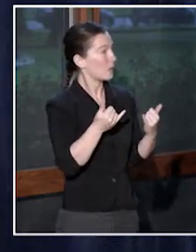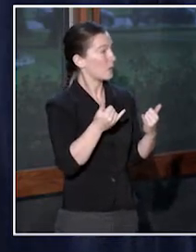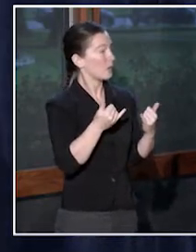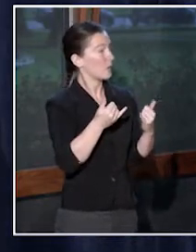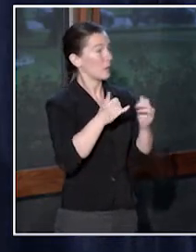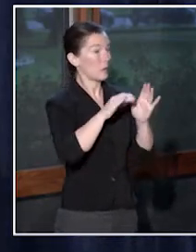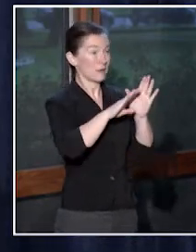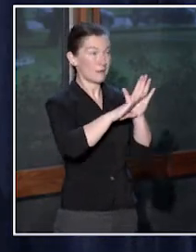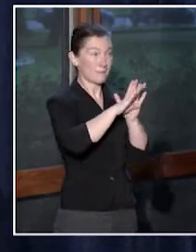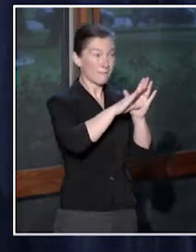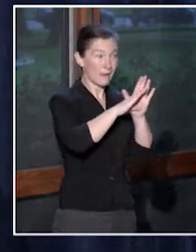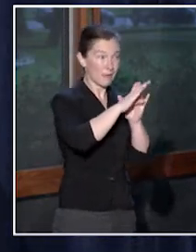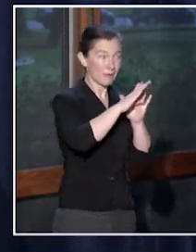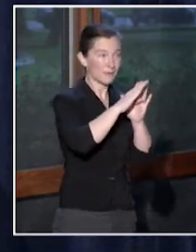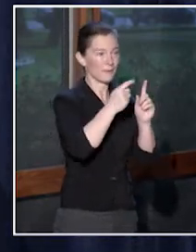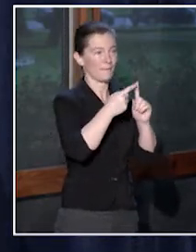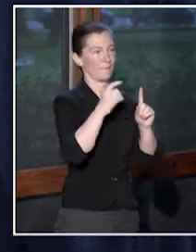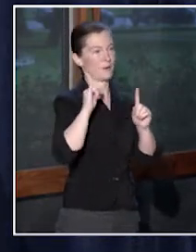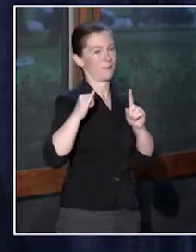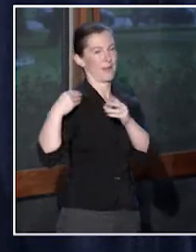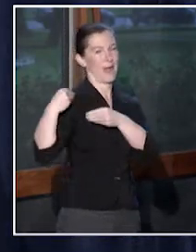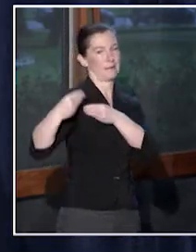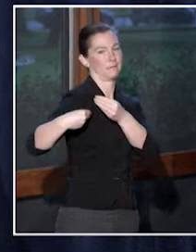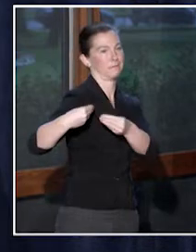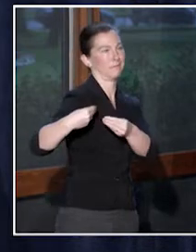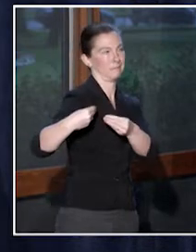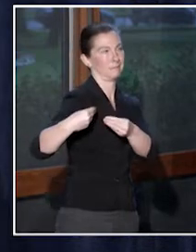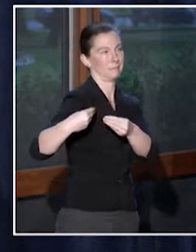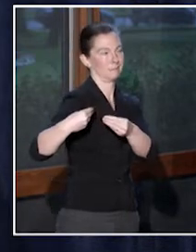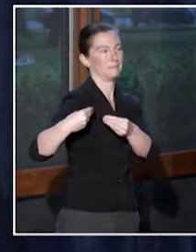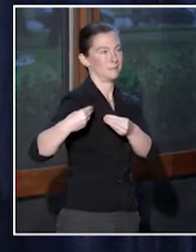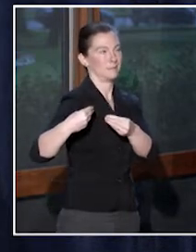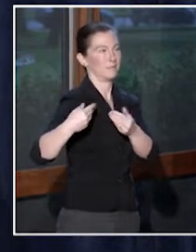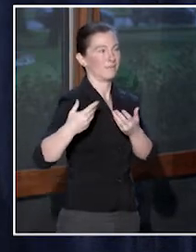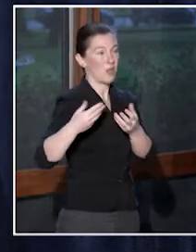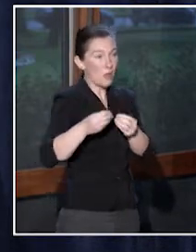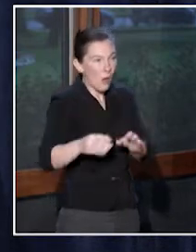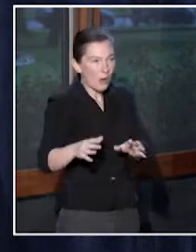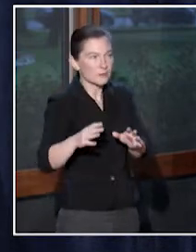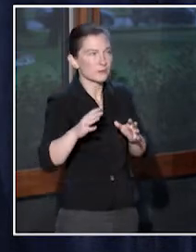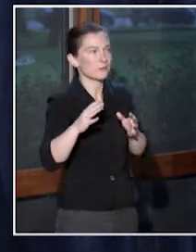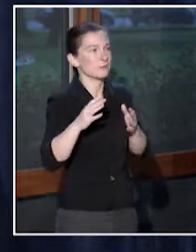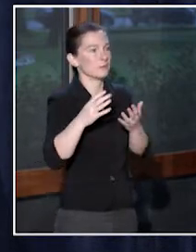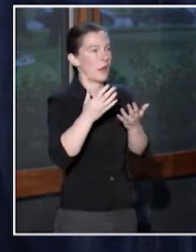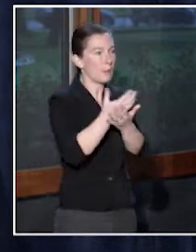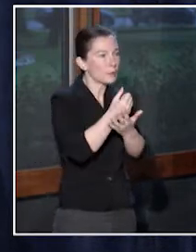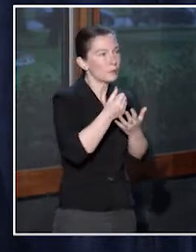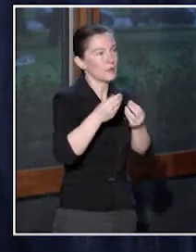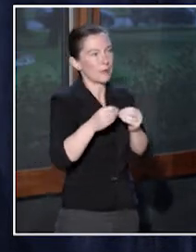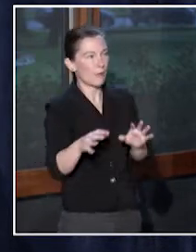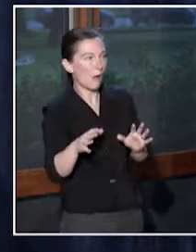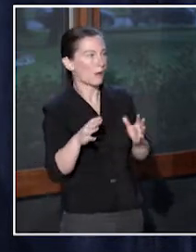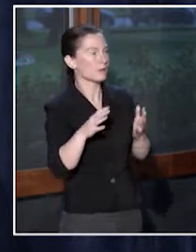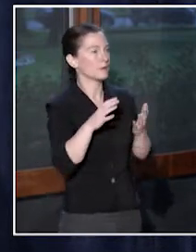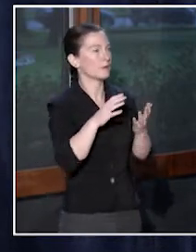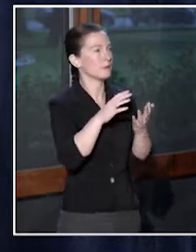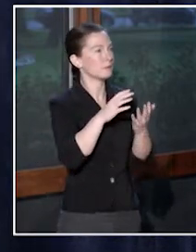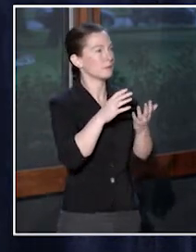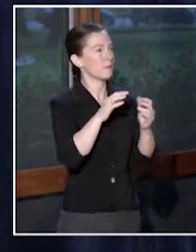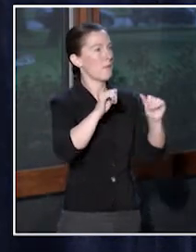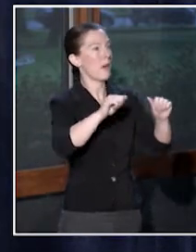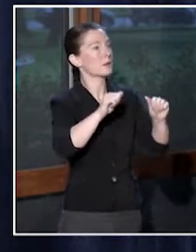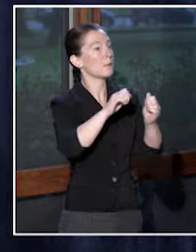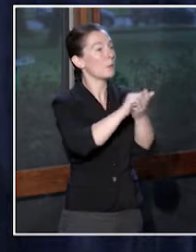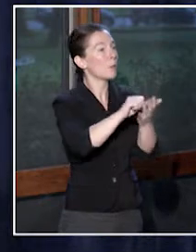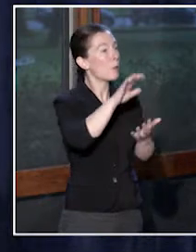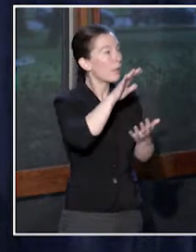that legacy of lost opportunity, of lost wealth creation, and created an environment